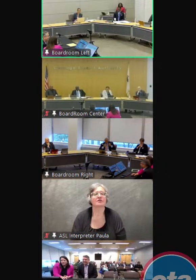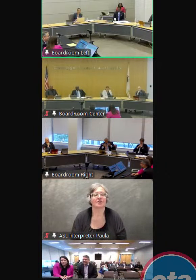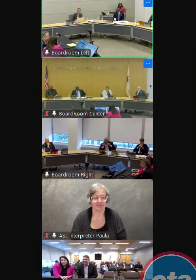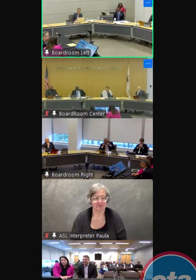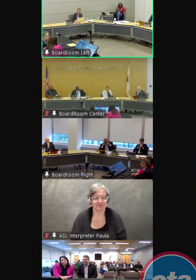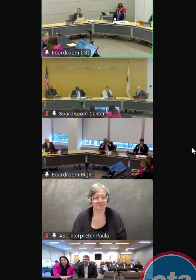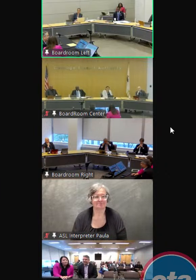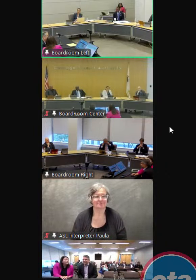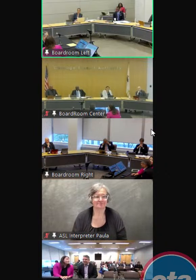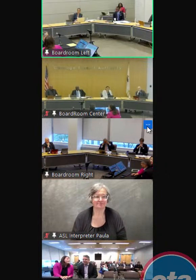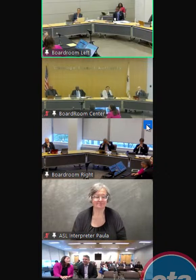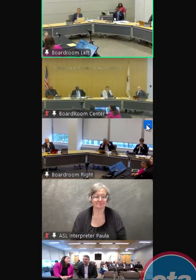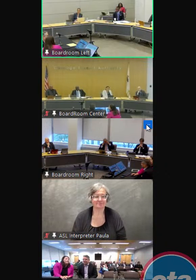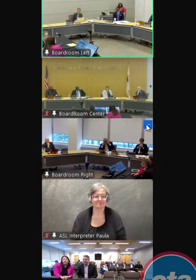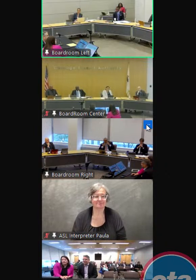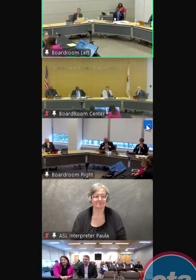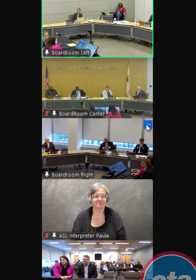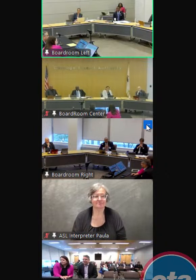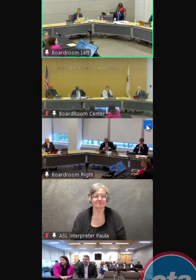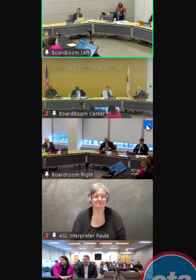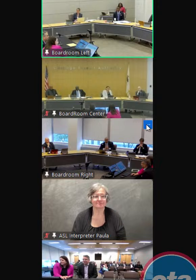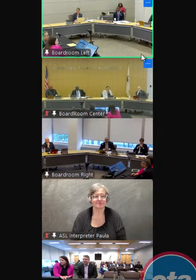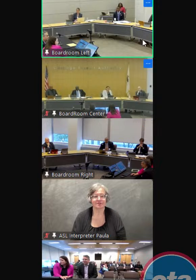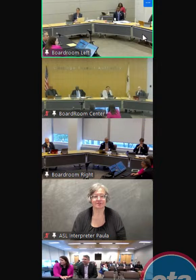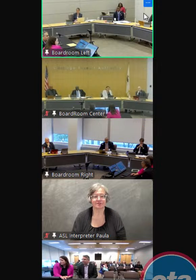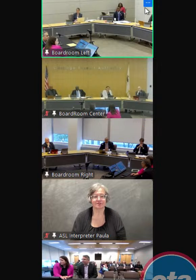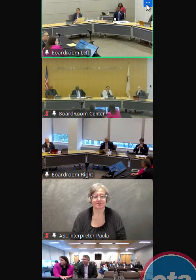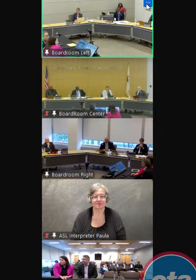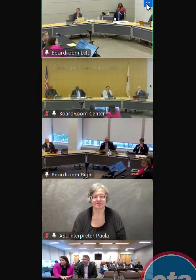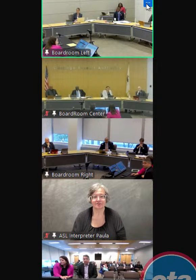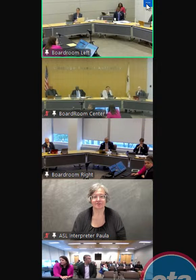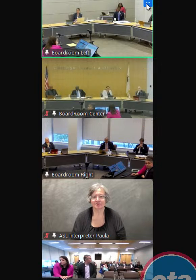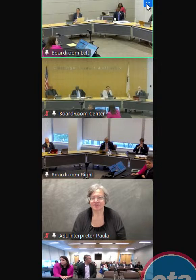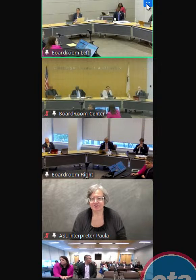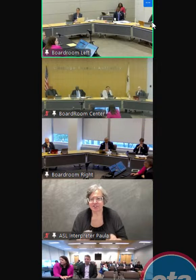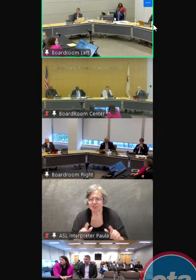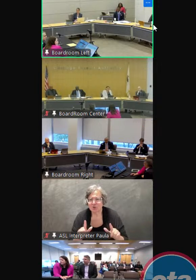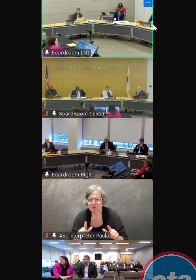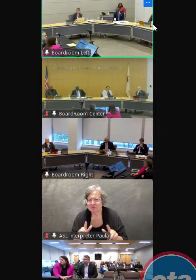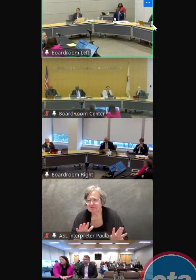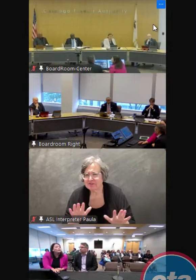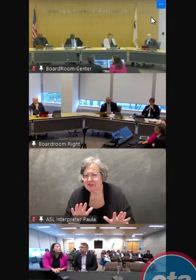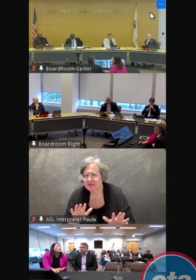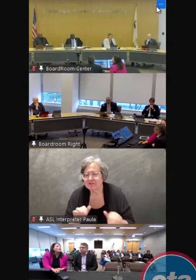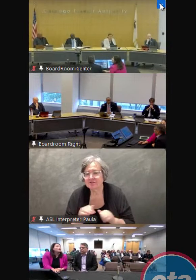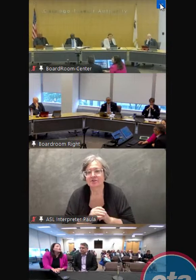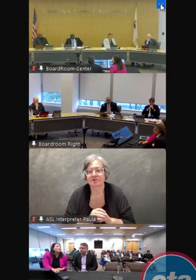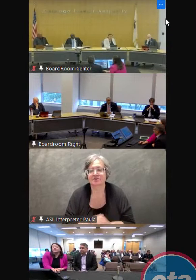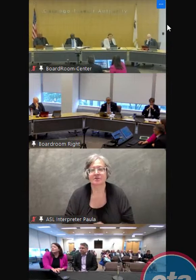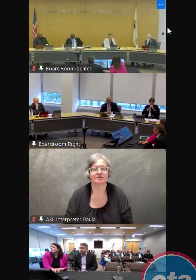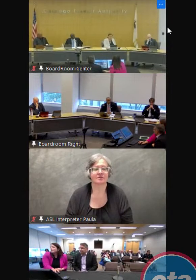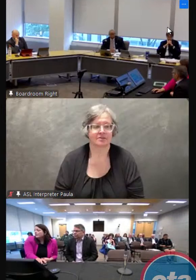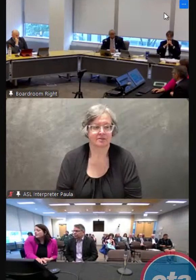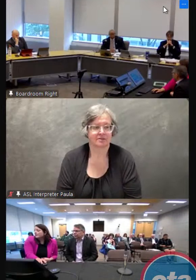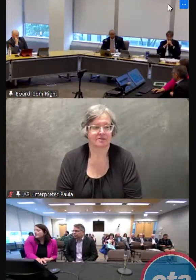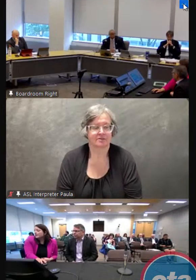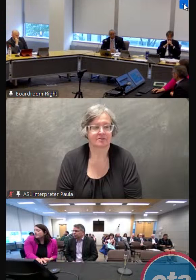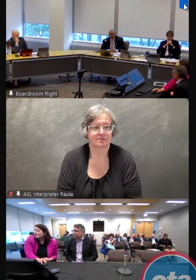Hold on. Oh, okay. It's not showing up for some reason.